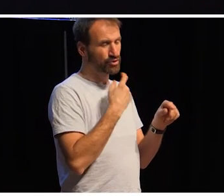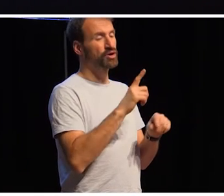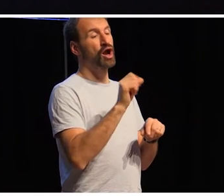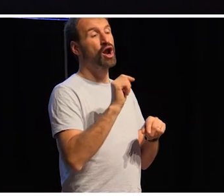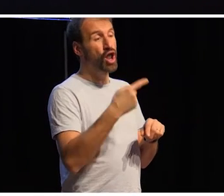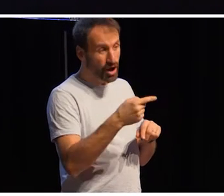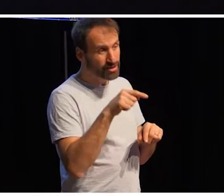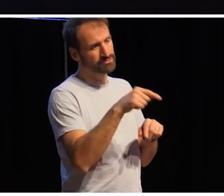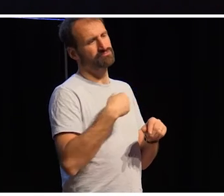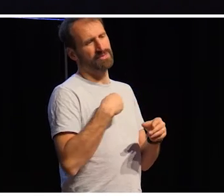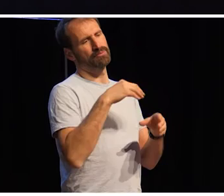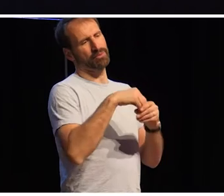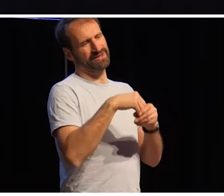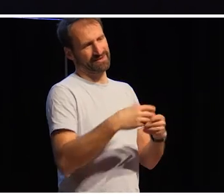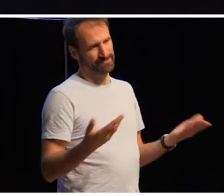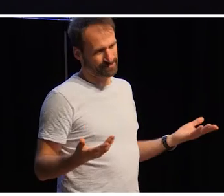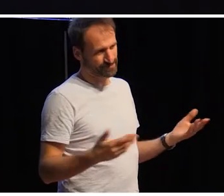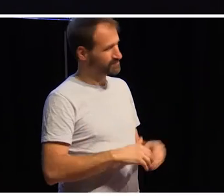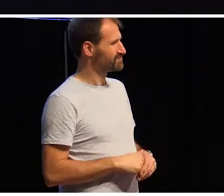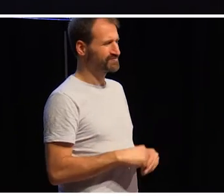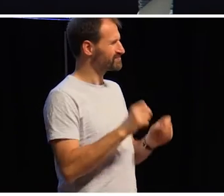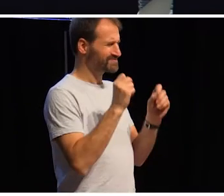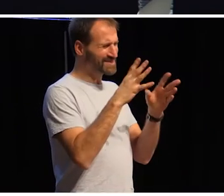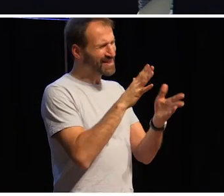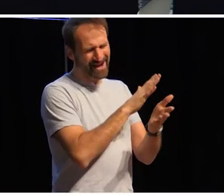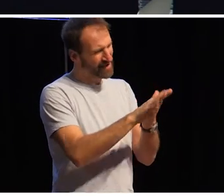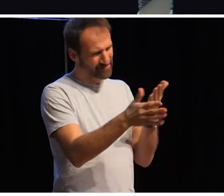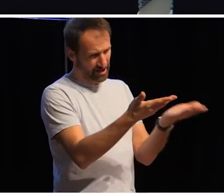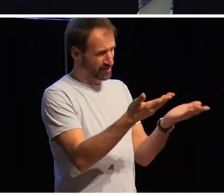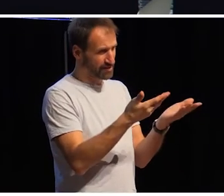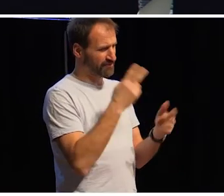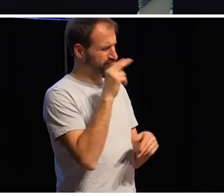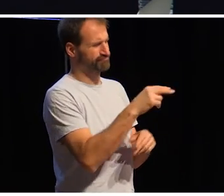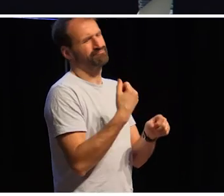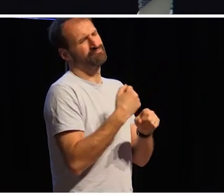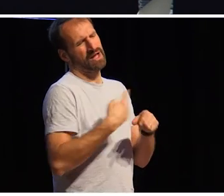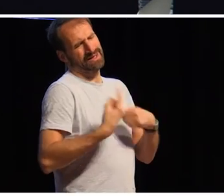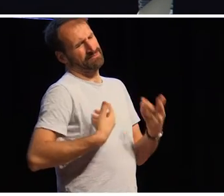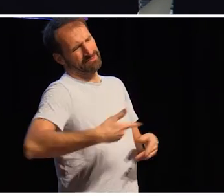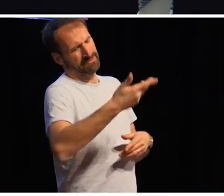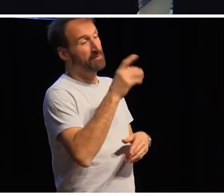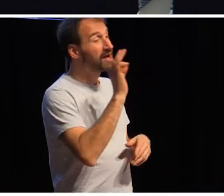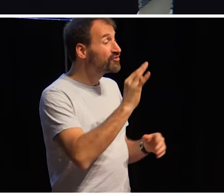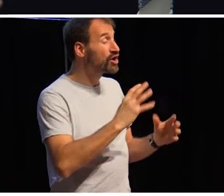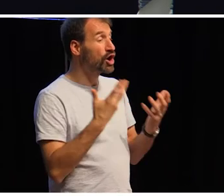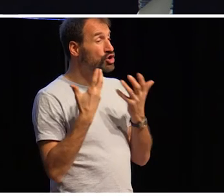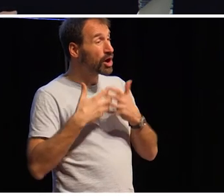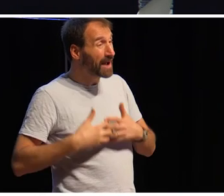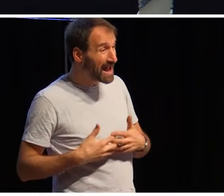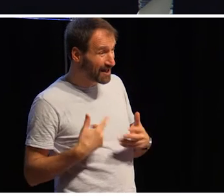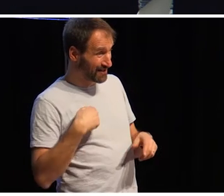So very simple looking, you do it all the time, but from the compiler's point of view, there's a lot that can